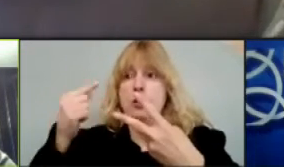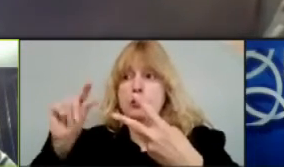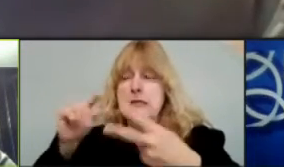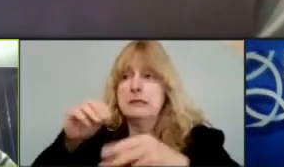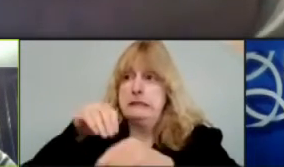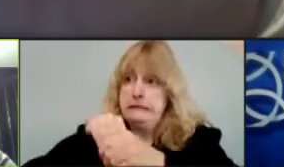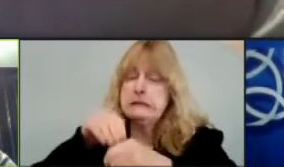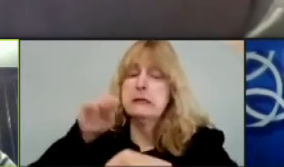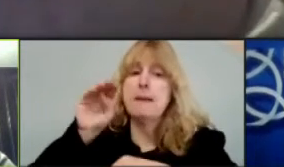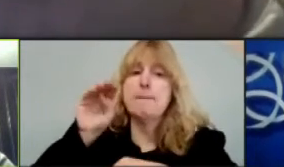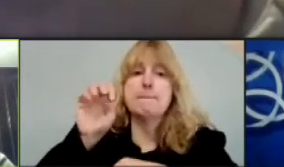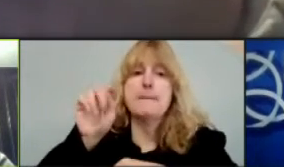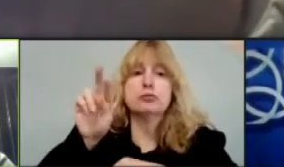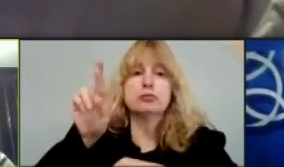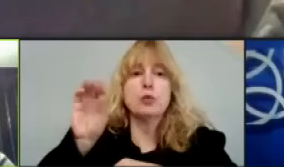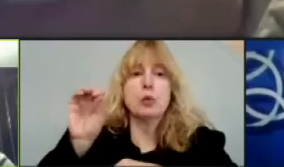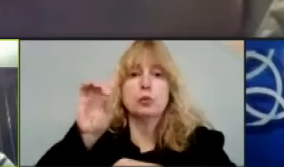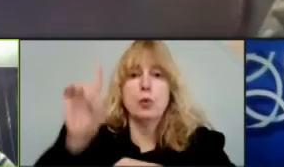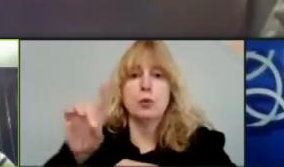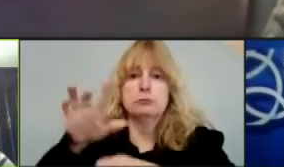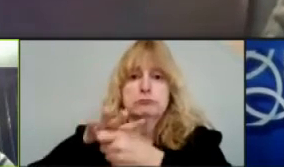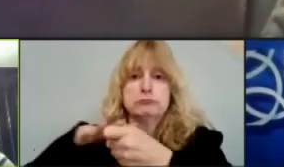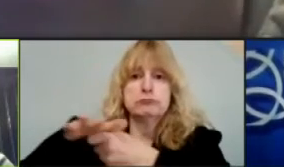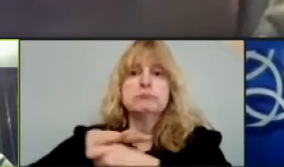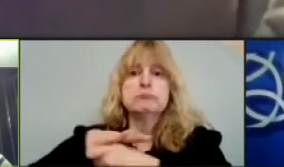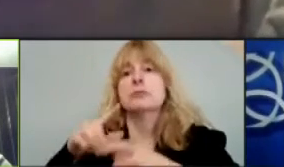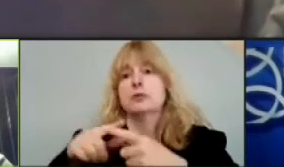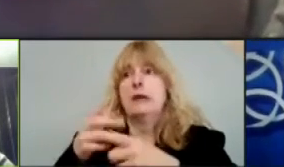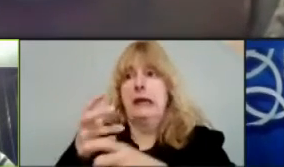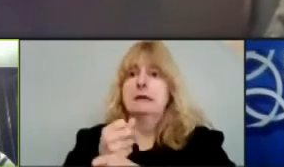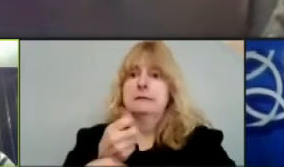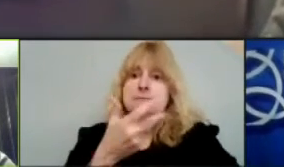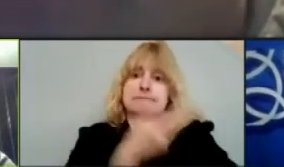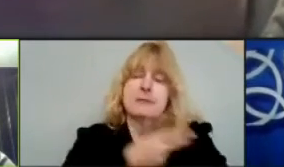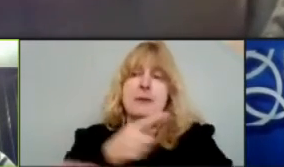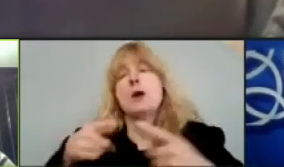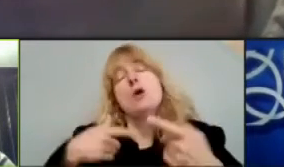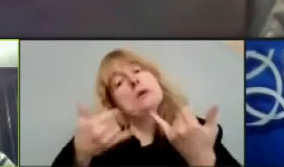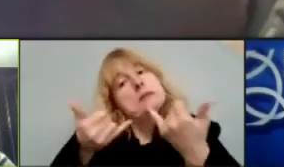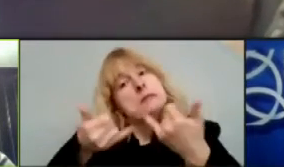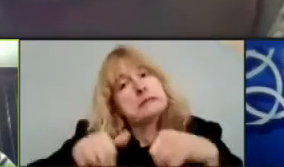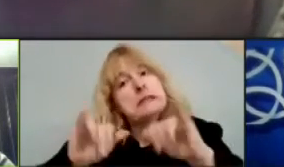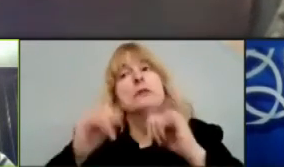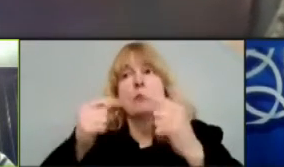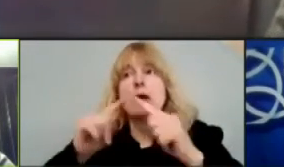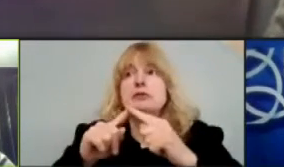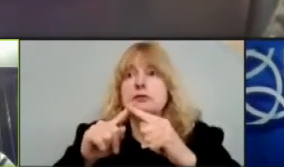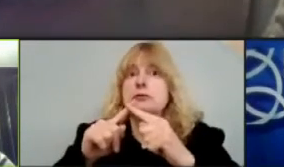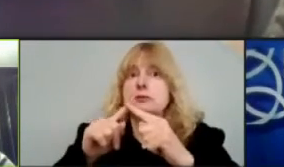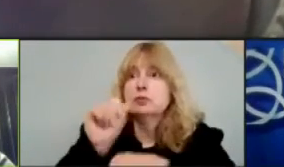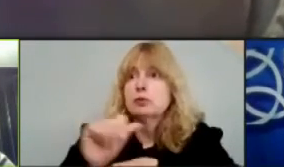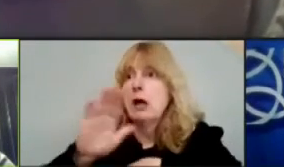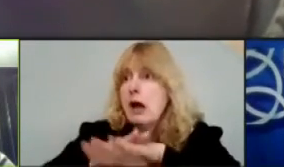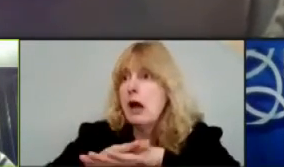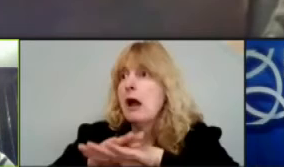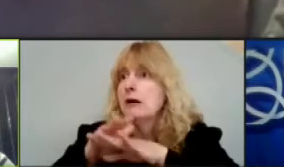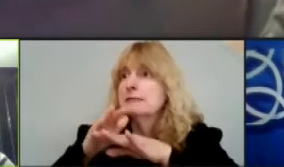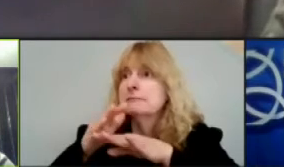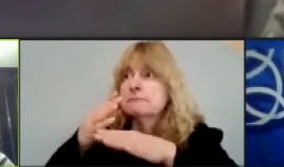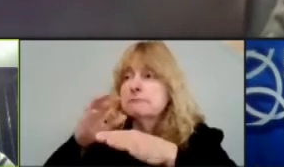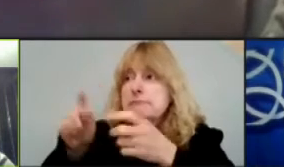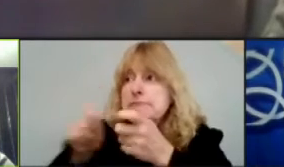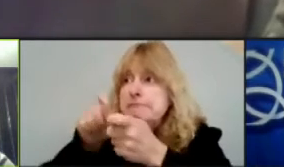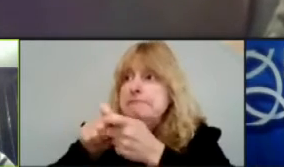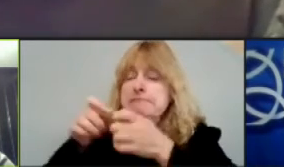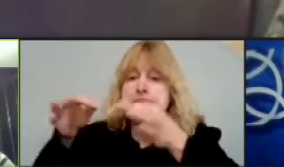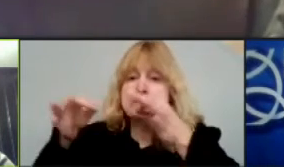we're still working on those details. And honestly, people's questions and demand are running